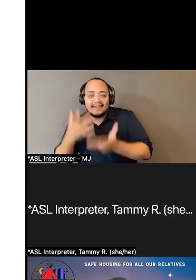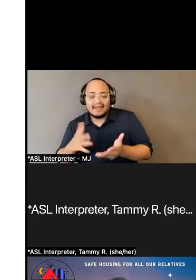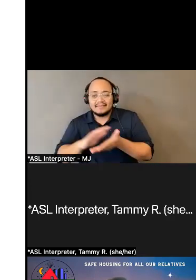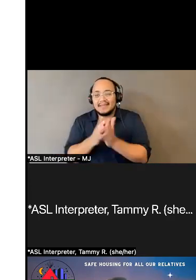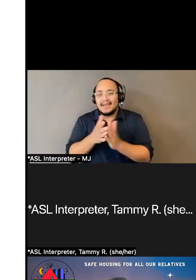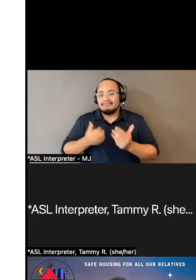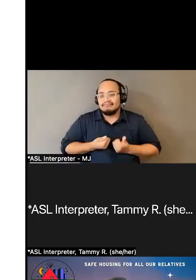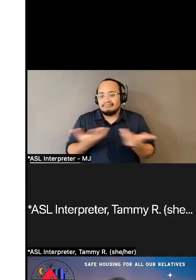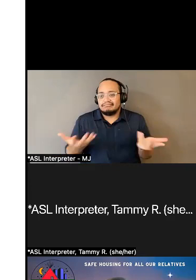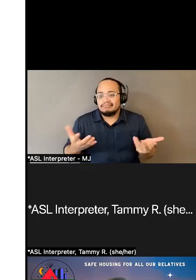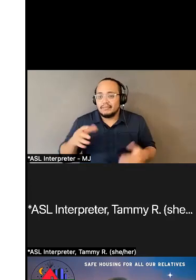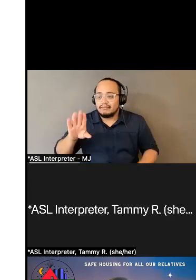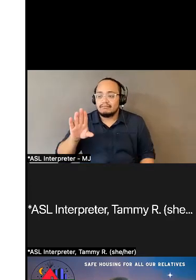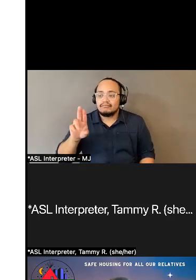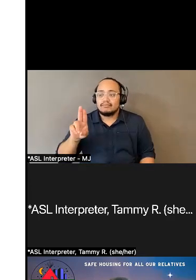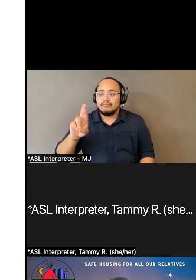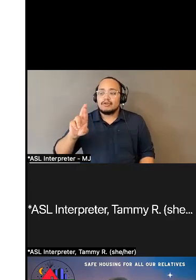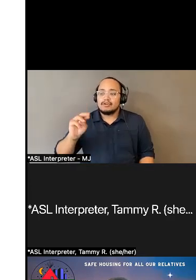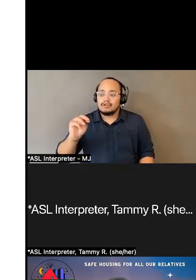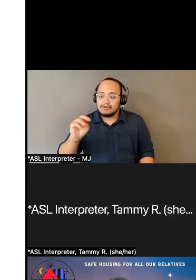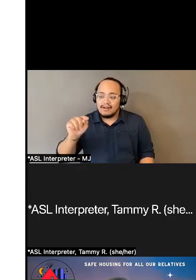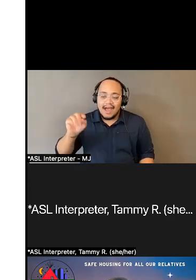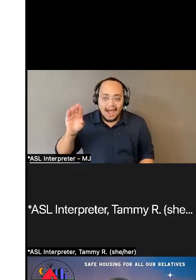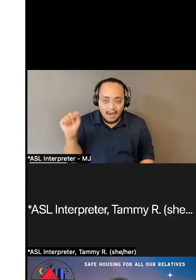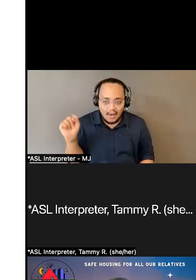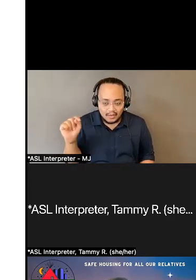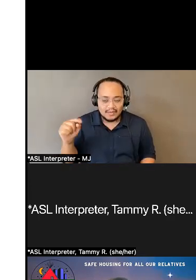members reported as a result of just the environment.